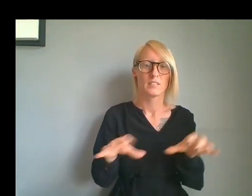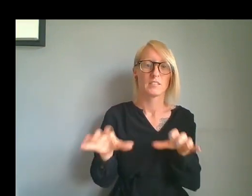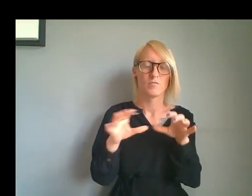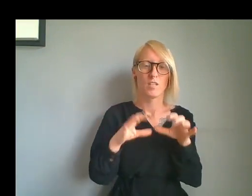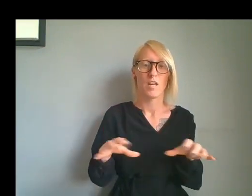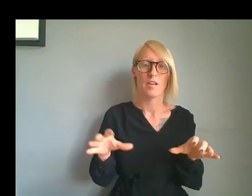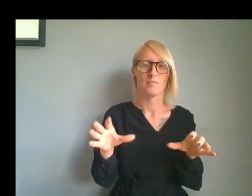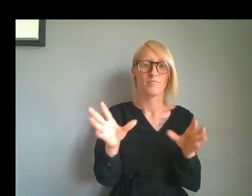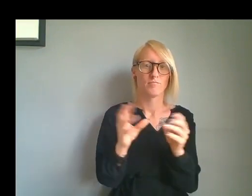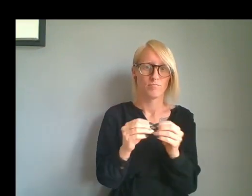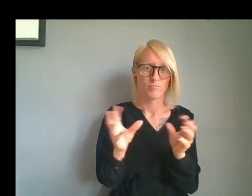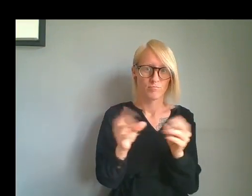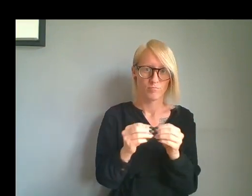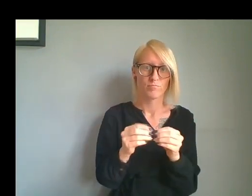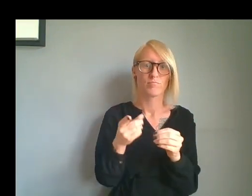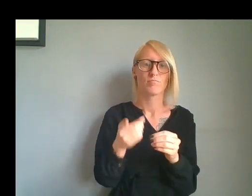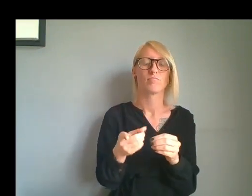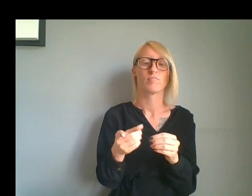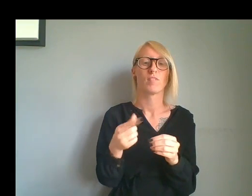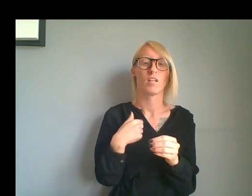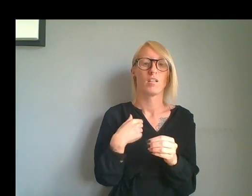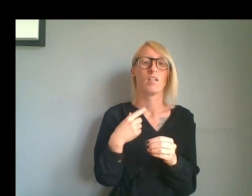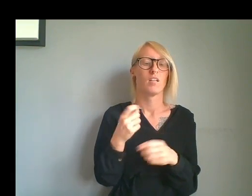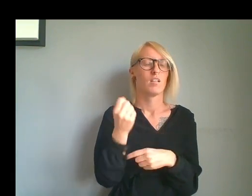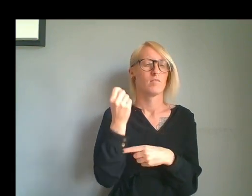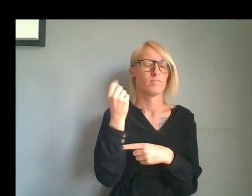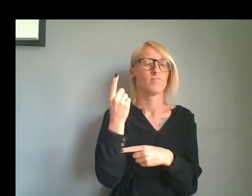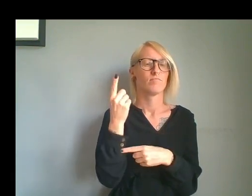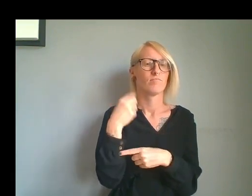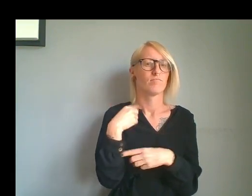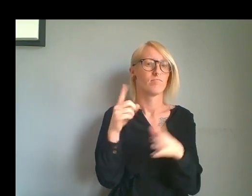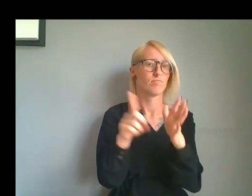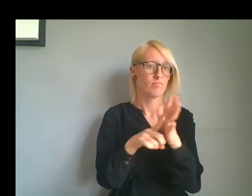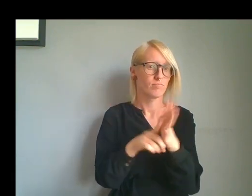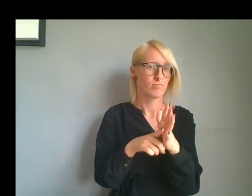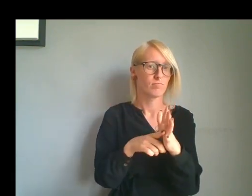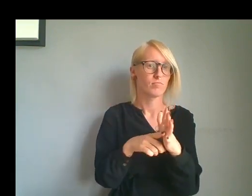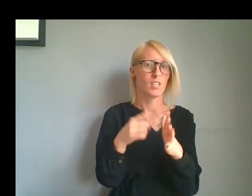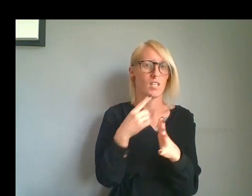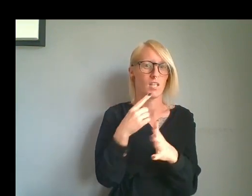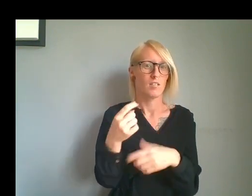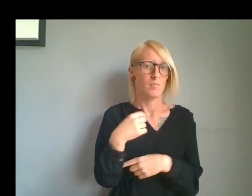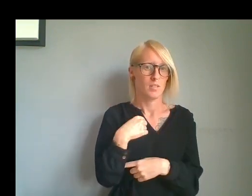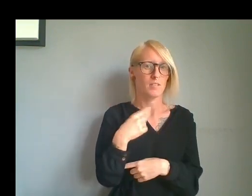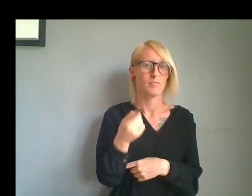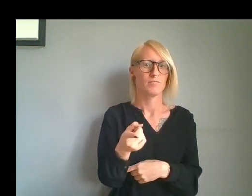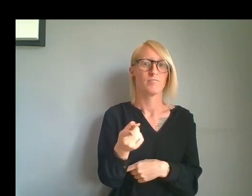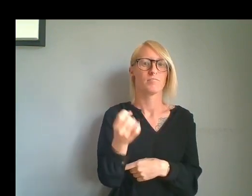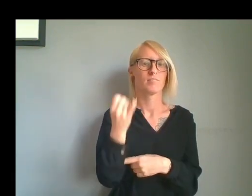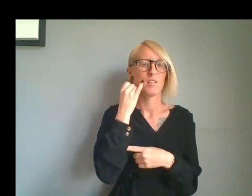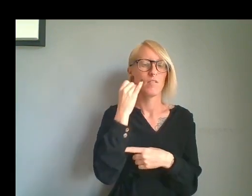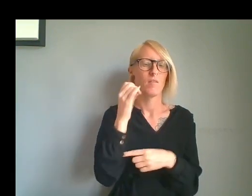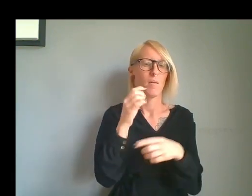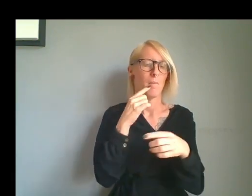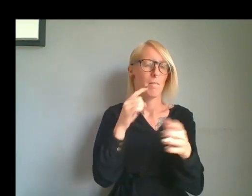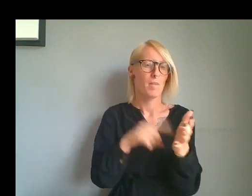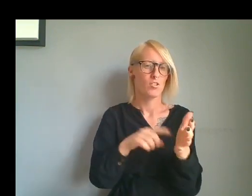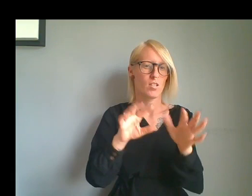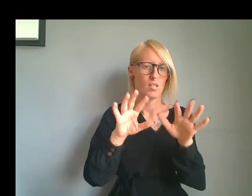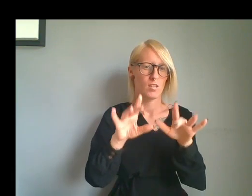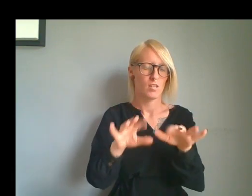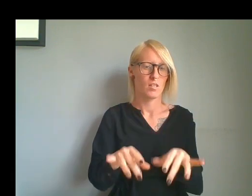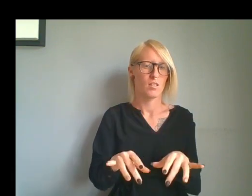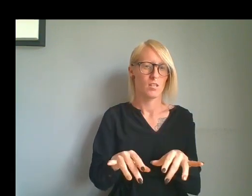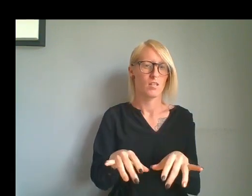the words nonprofit in Charleston in it. So you can play around with this. Think about, again, not just your nonprofit name, but words that are